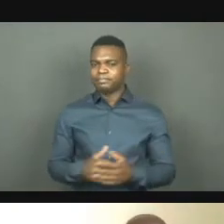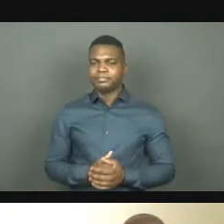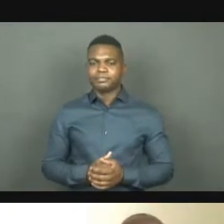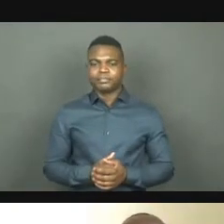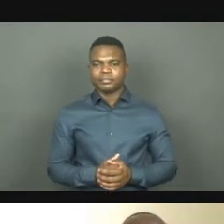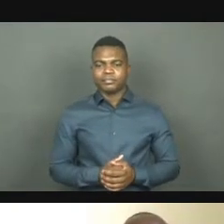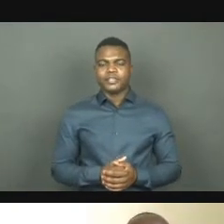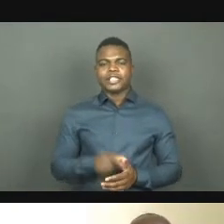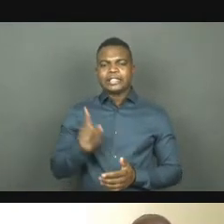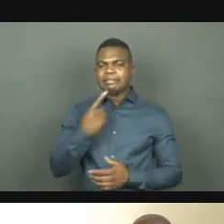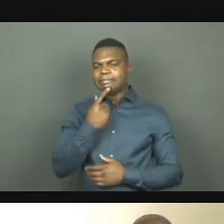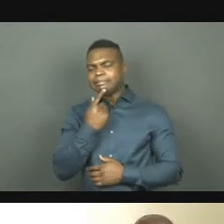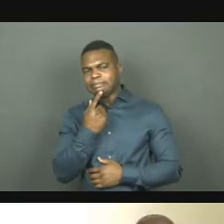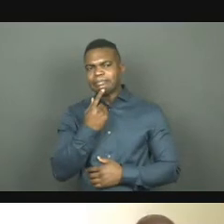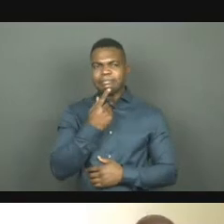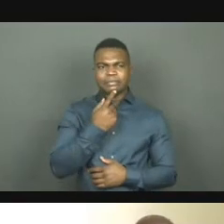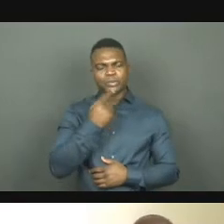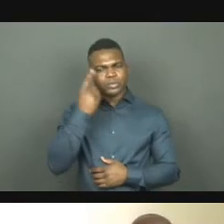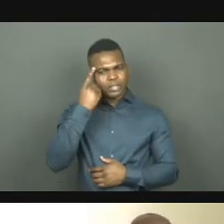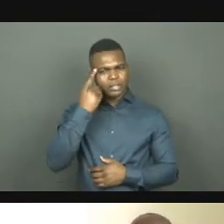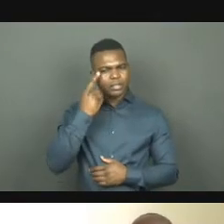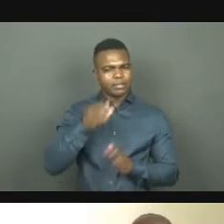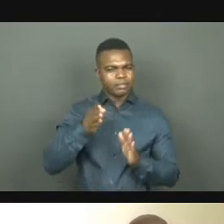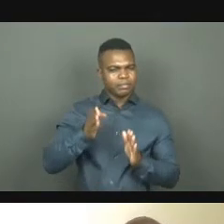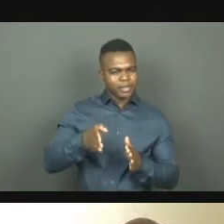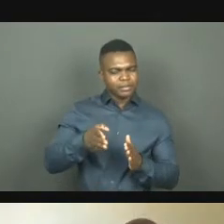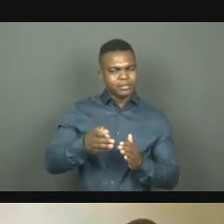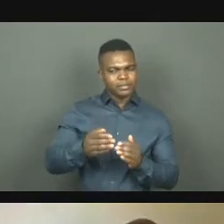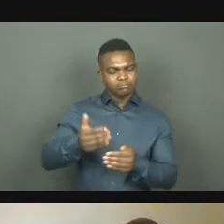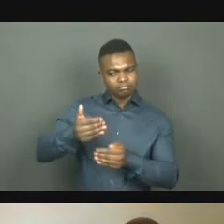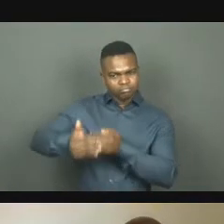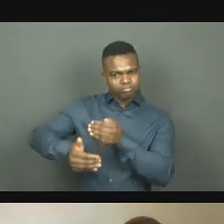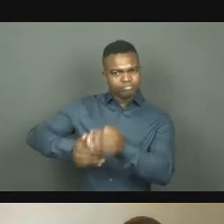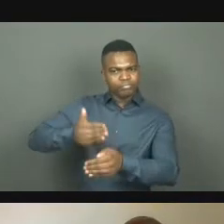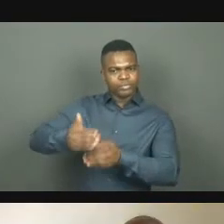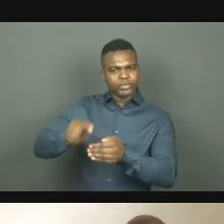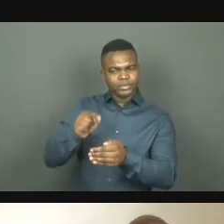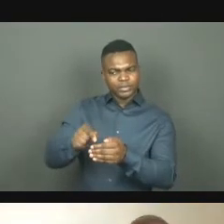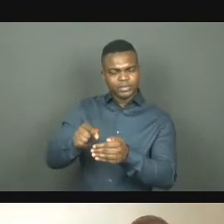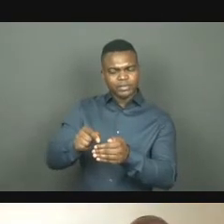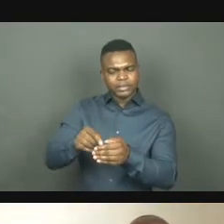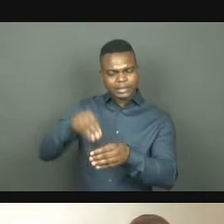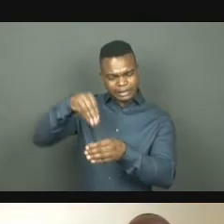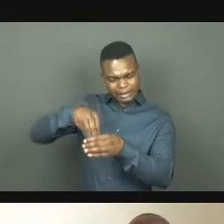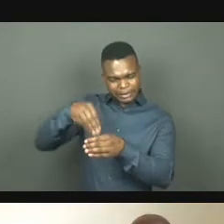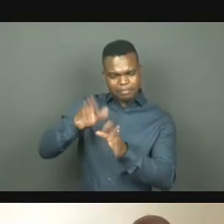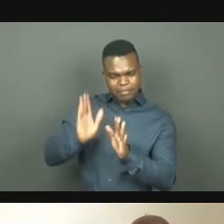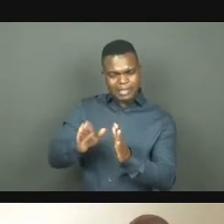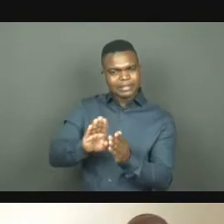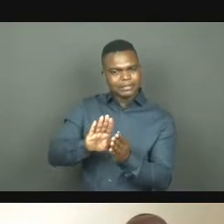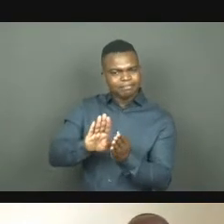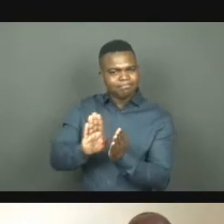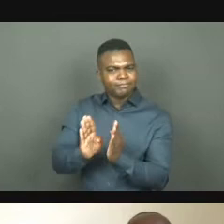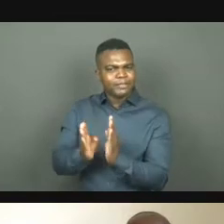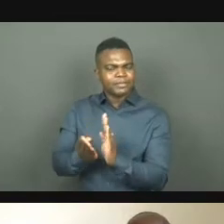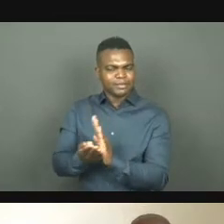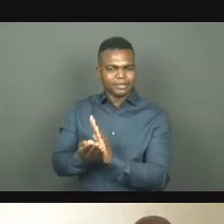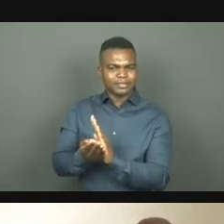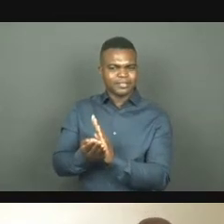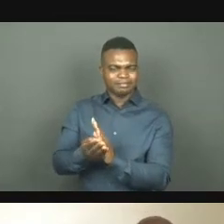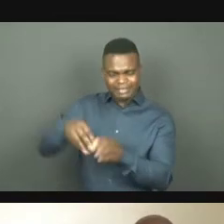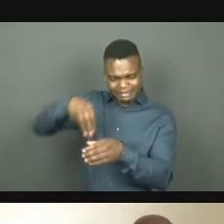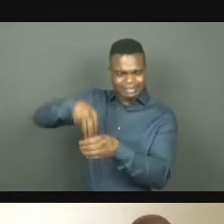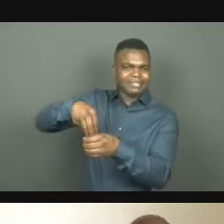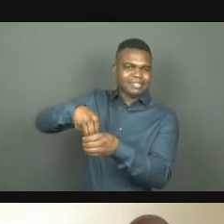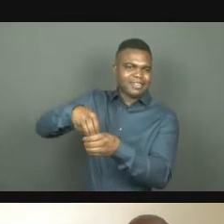are honest with ourselves, with what is it that we are entrusted with, if resources towards deploying to the field,